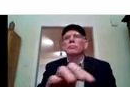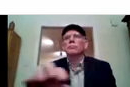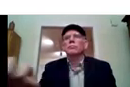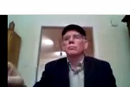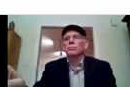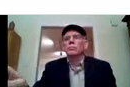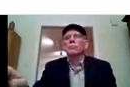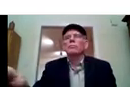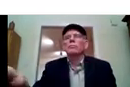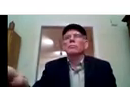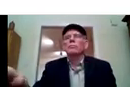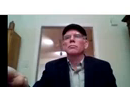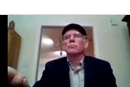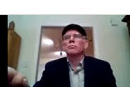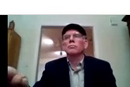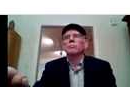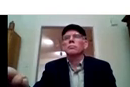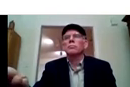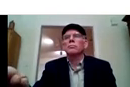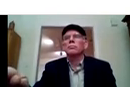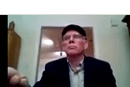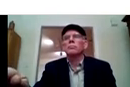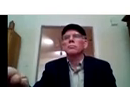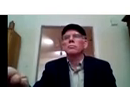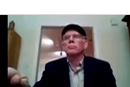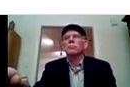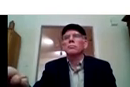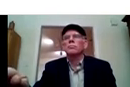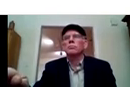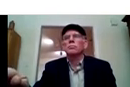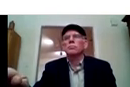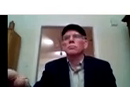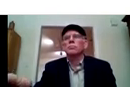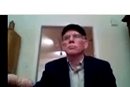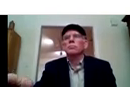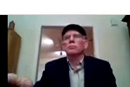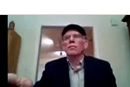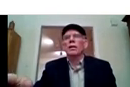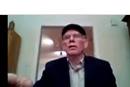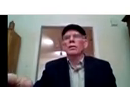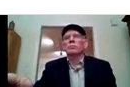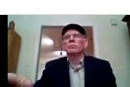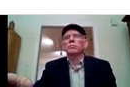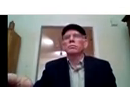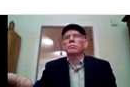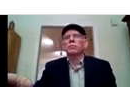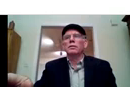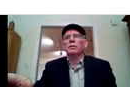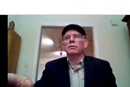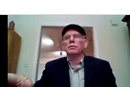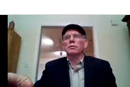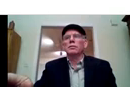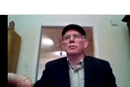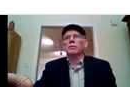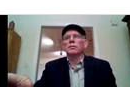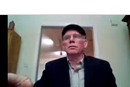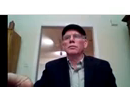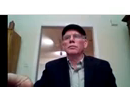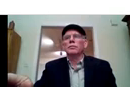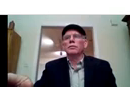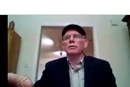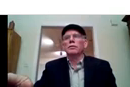be wrapped around about 7 blocks. We have multifamily buildings